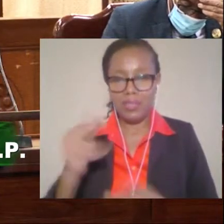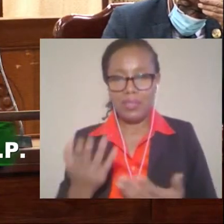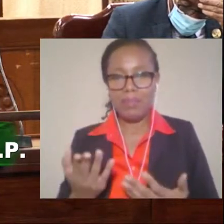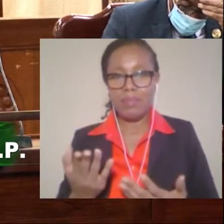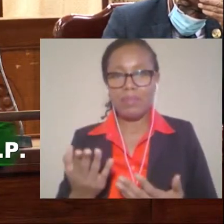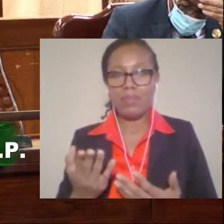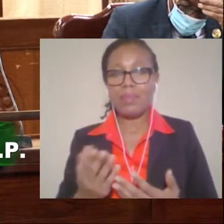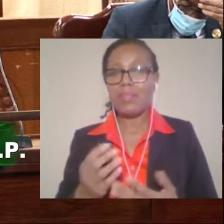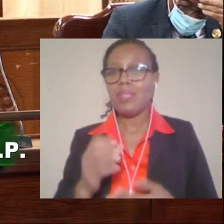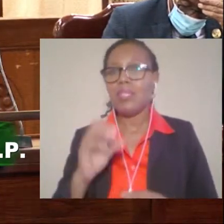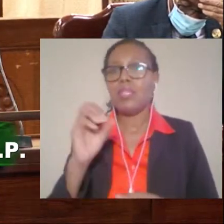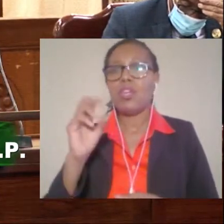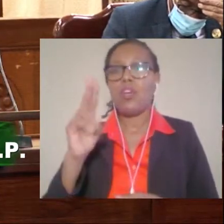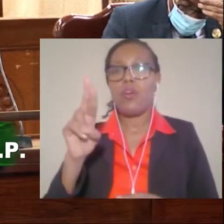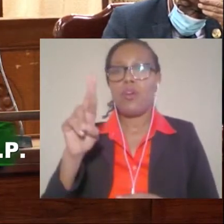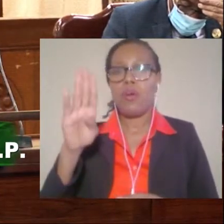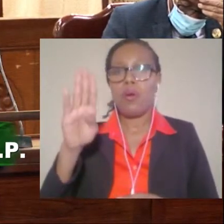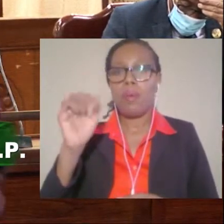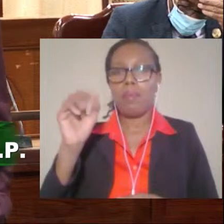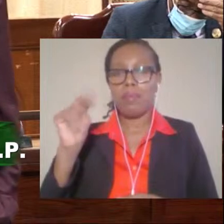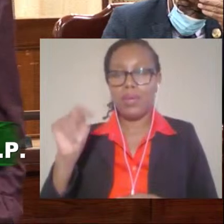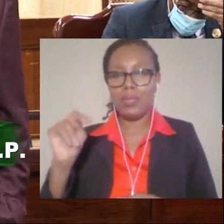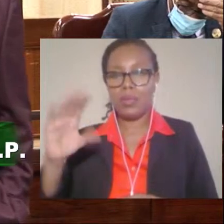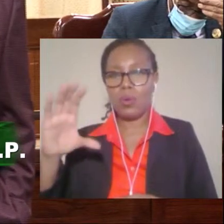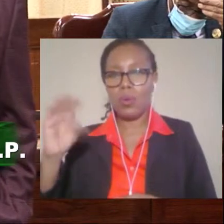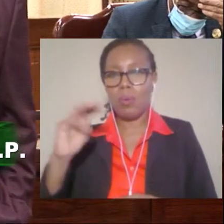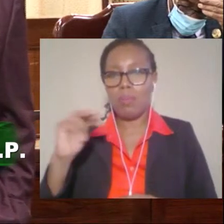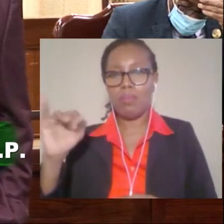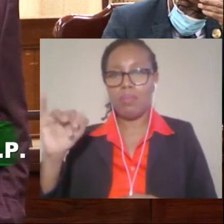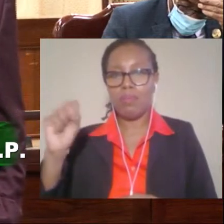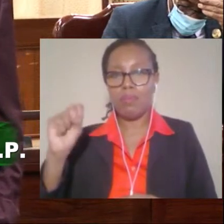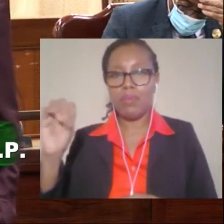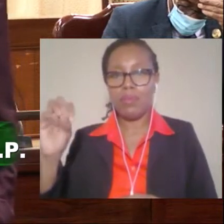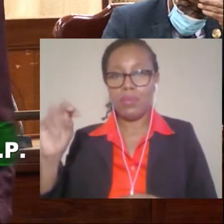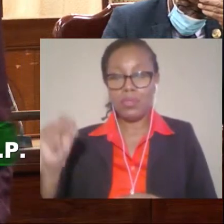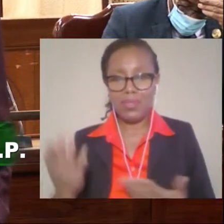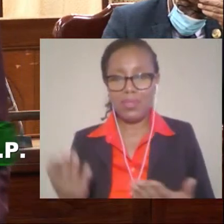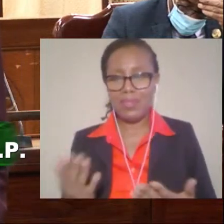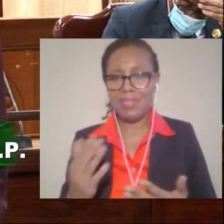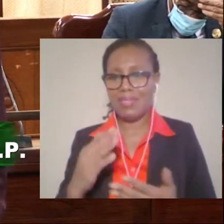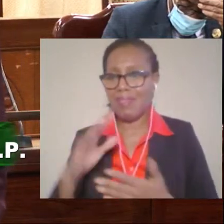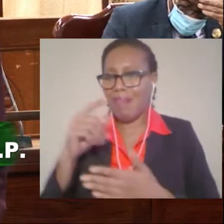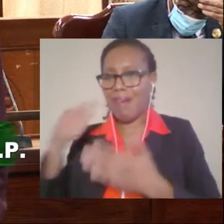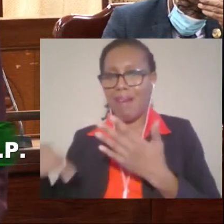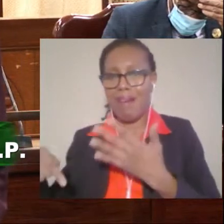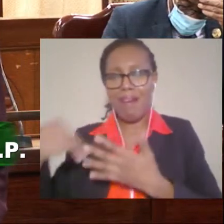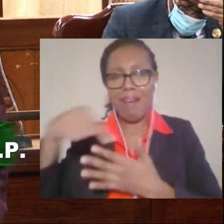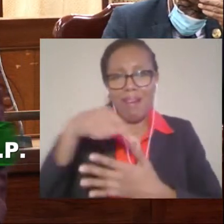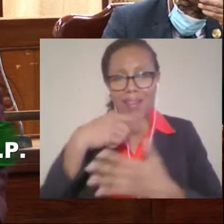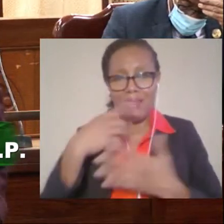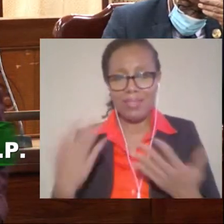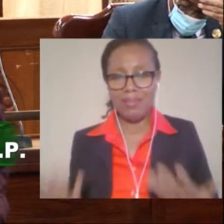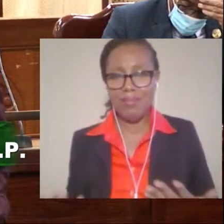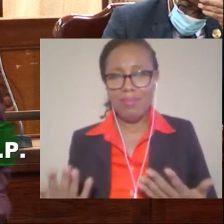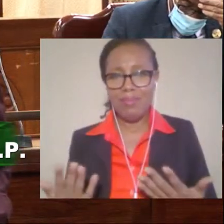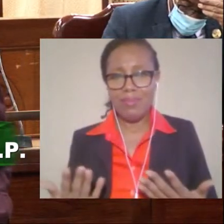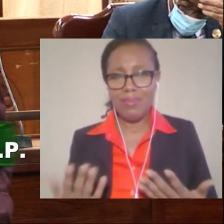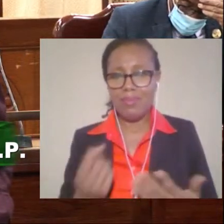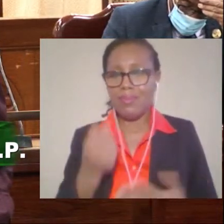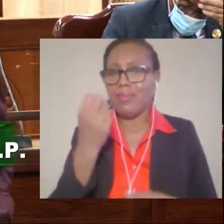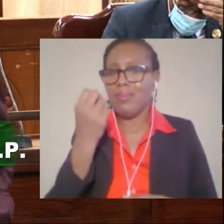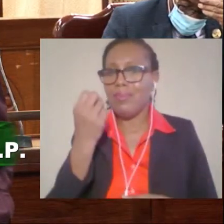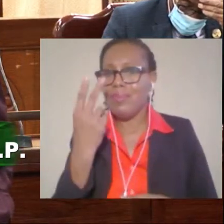of government at some point. Have you seen a halt to a lot of this over the past 12, 13 years?